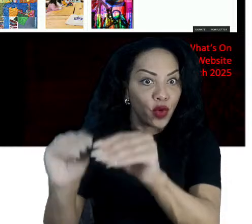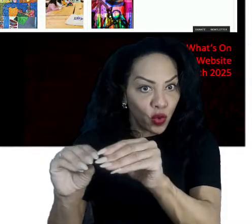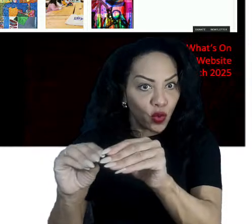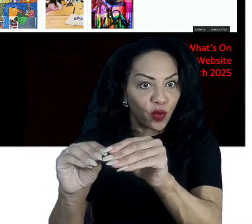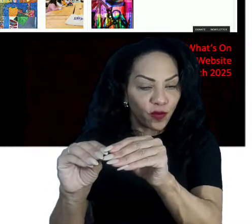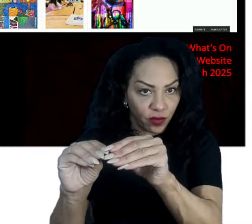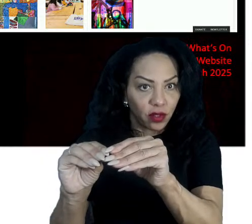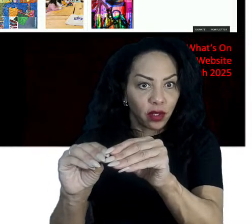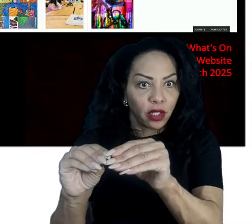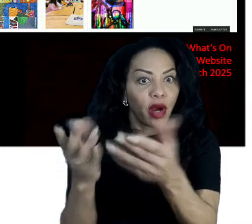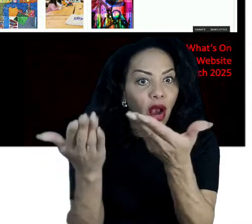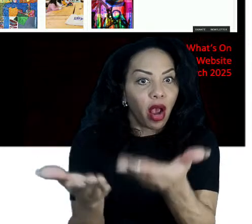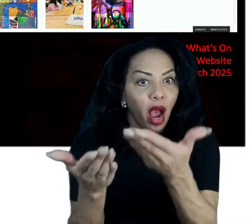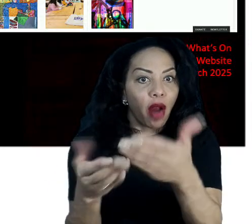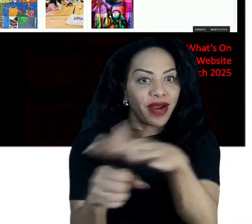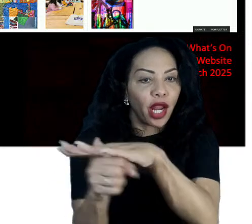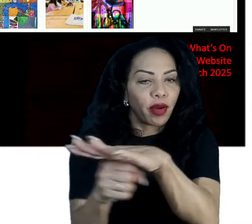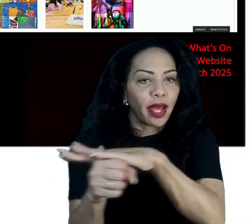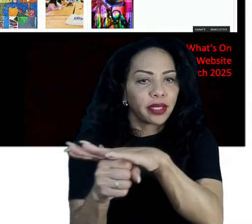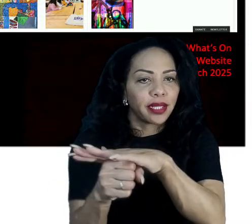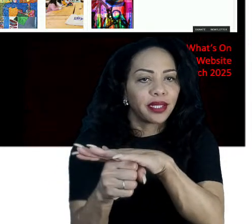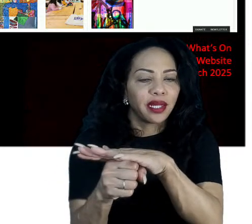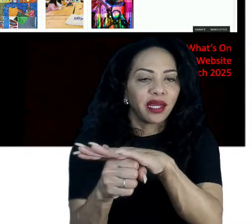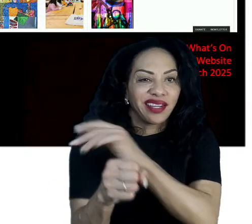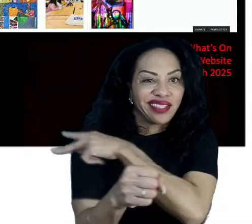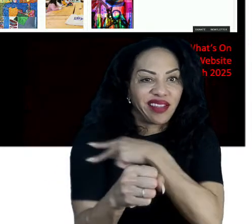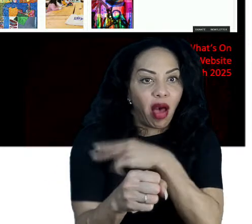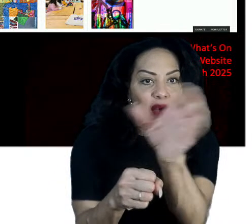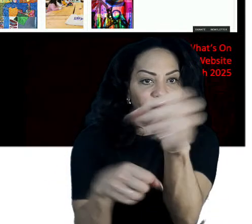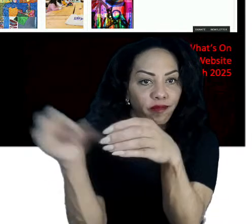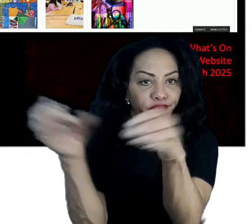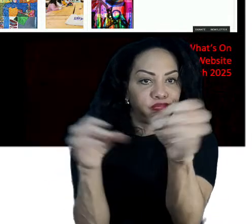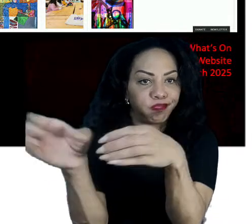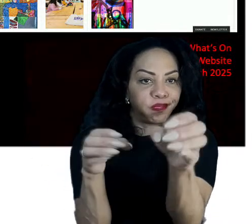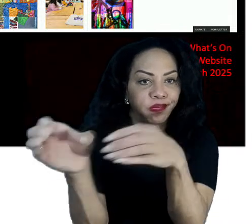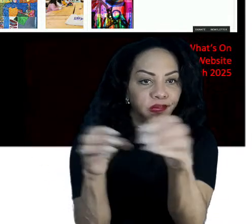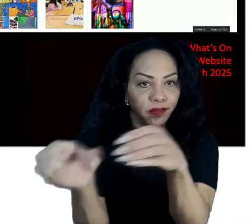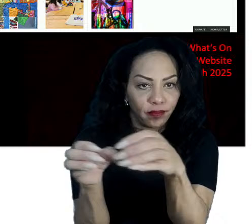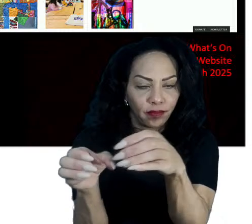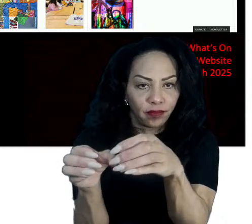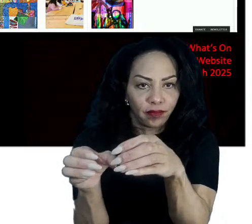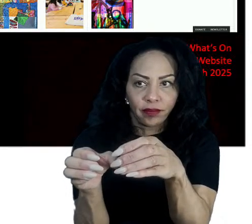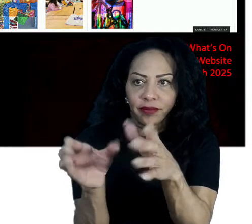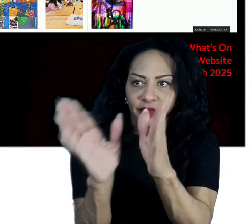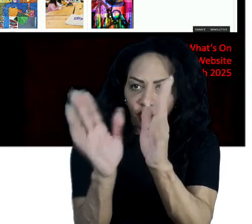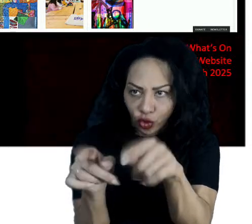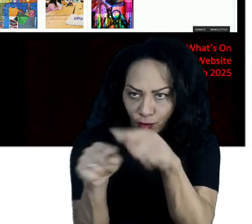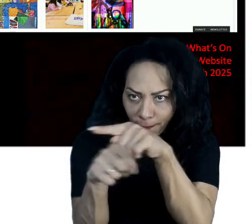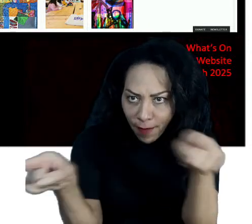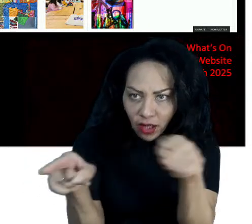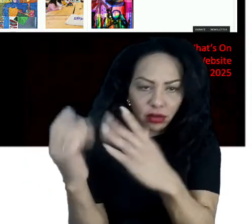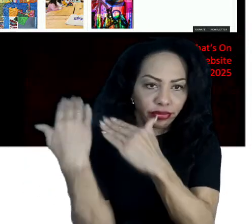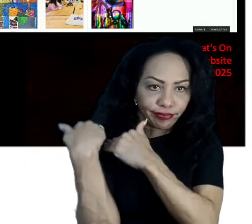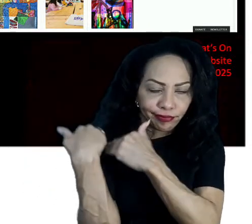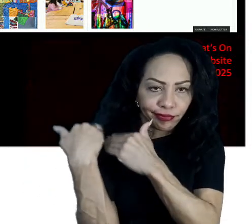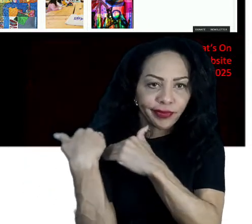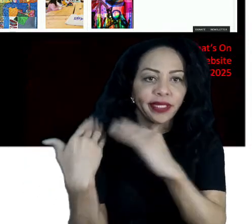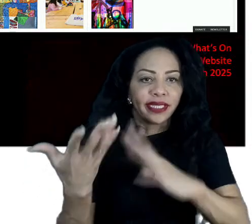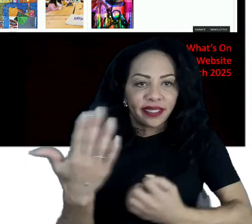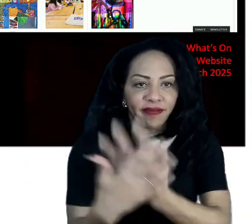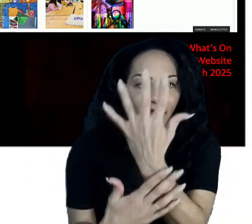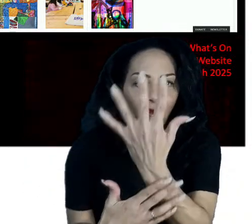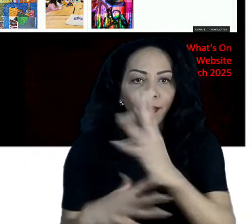staff who were specifically, it was their job to develop education resources and activities